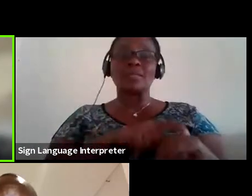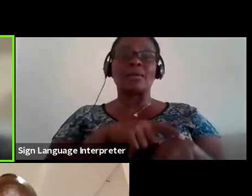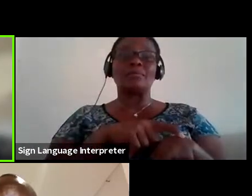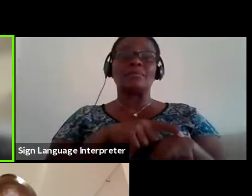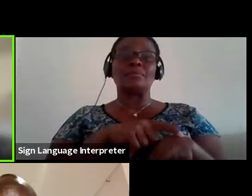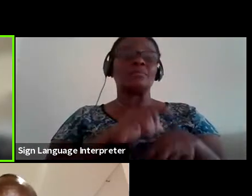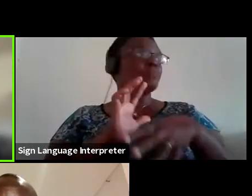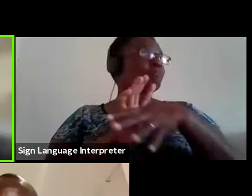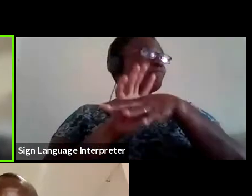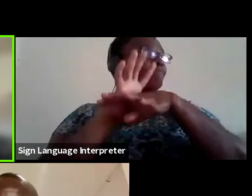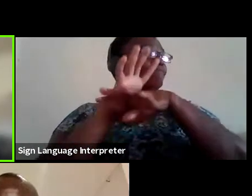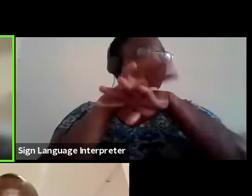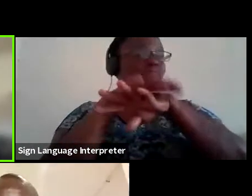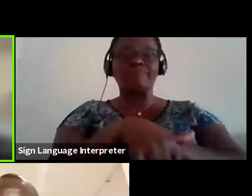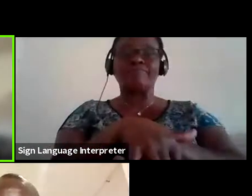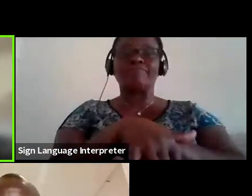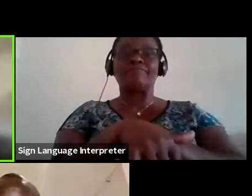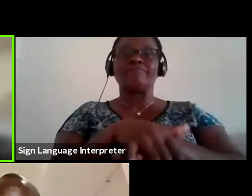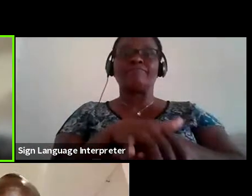domain,